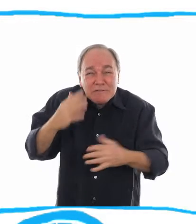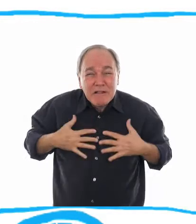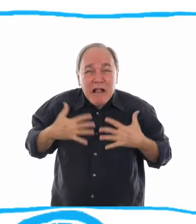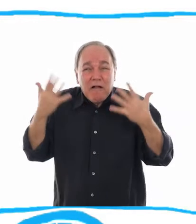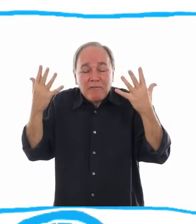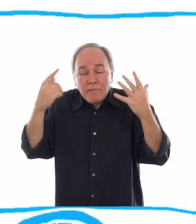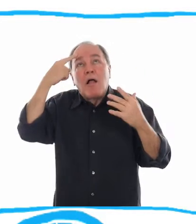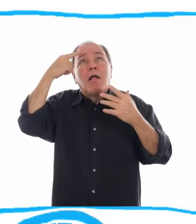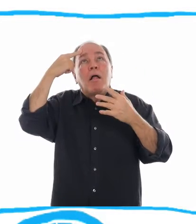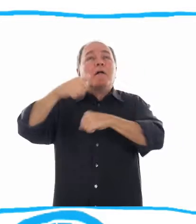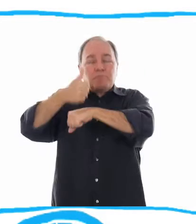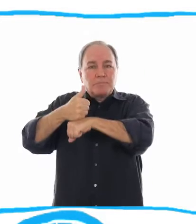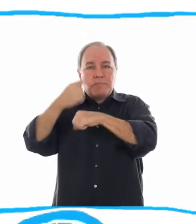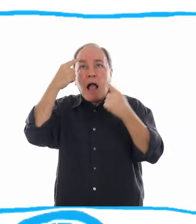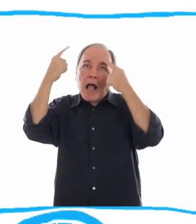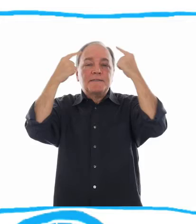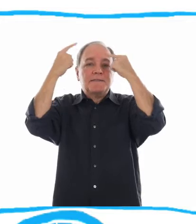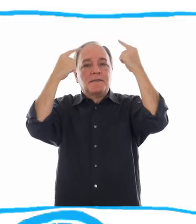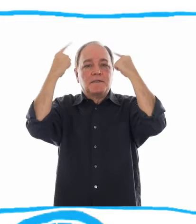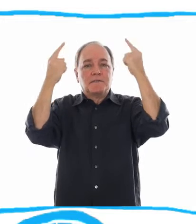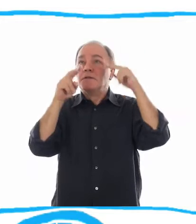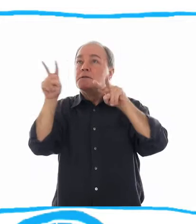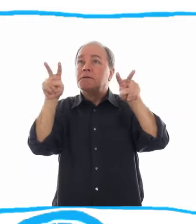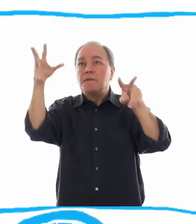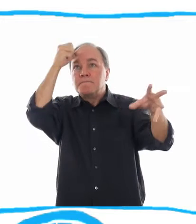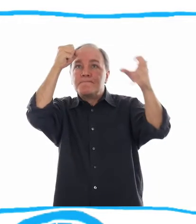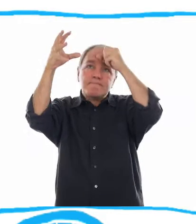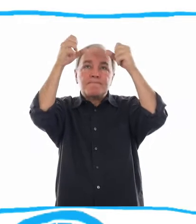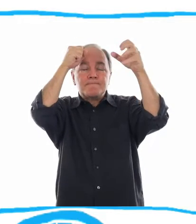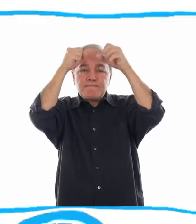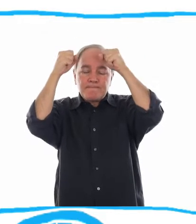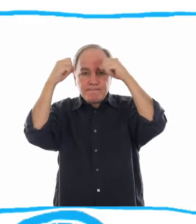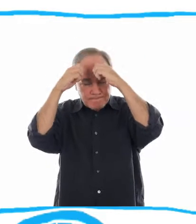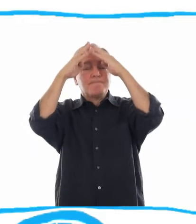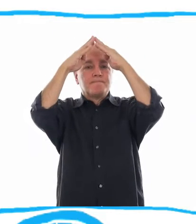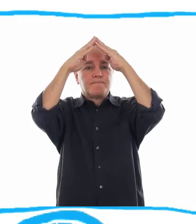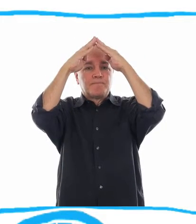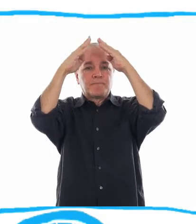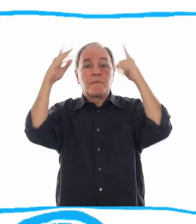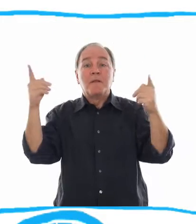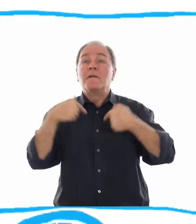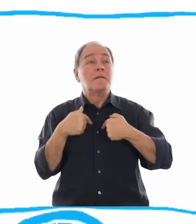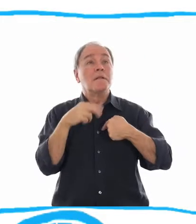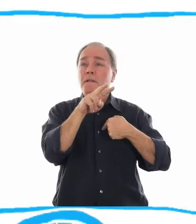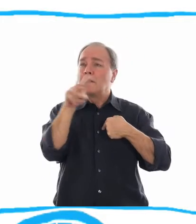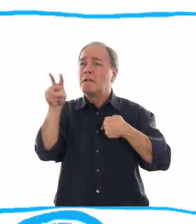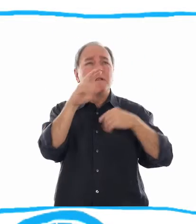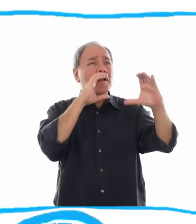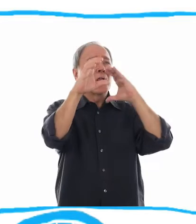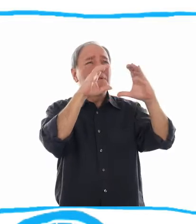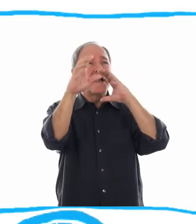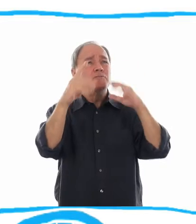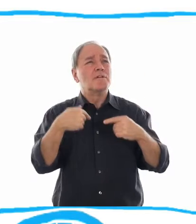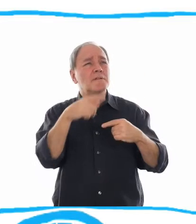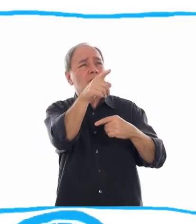their life. So, if I am not seen in any communication, what kind of message does that give to me? Or